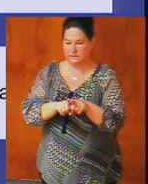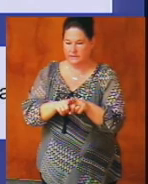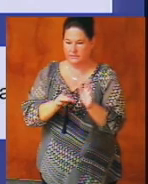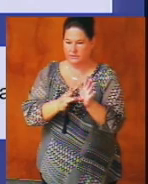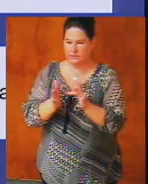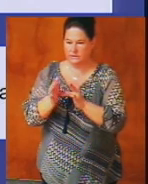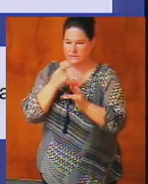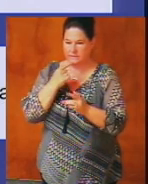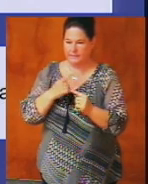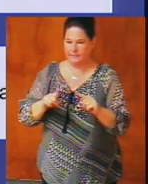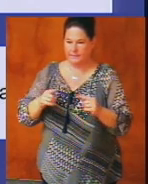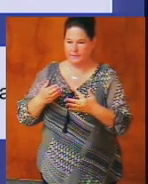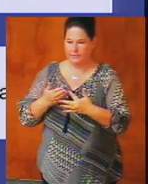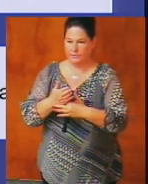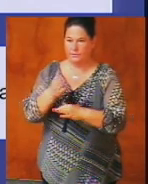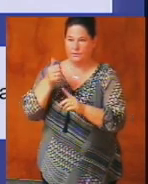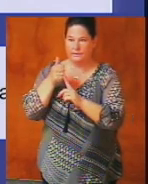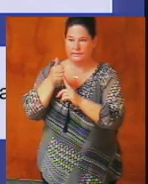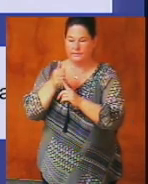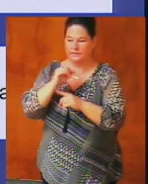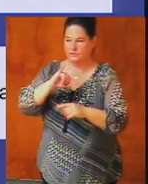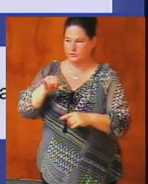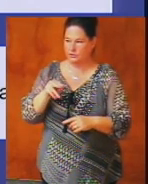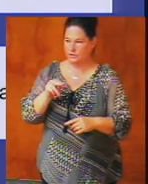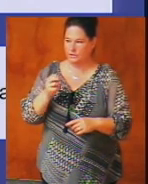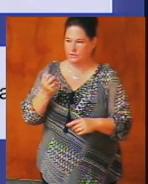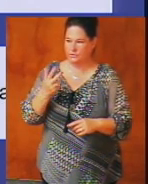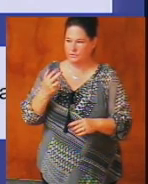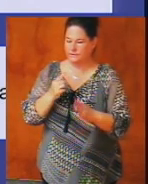by me, in John 14, verse 6.